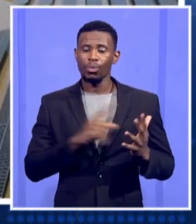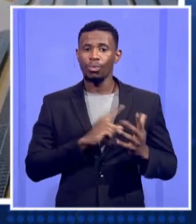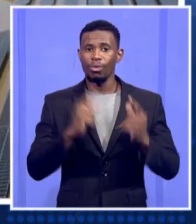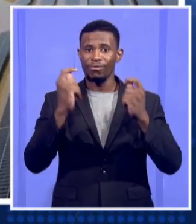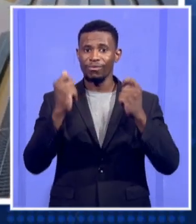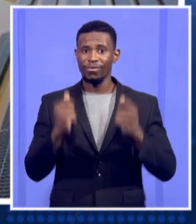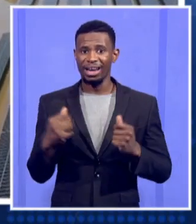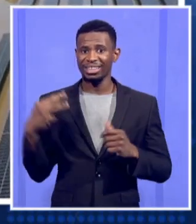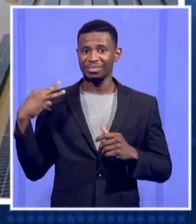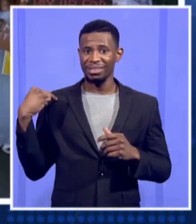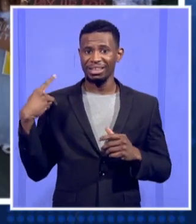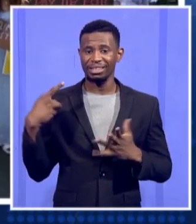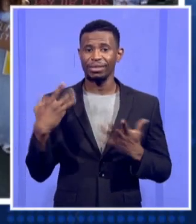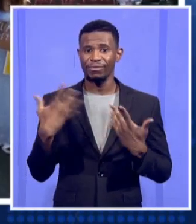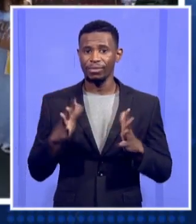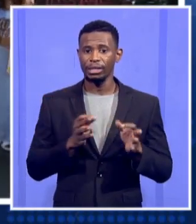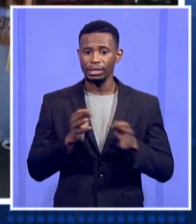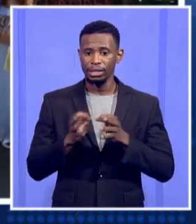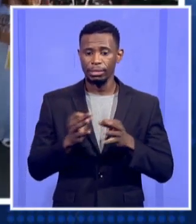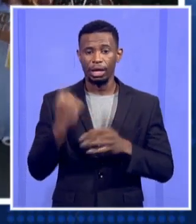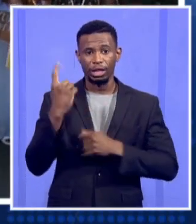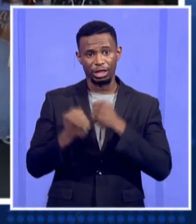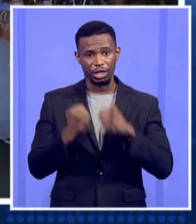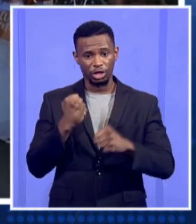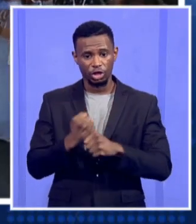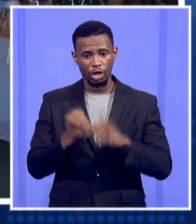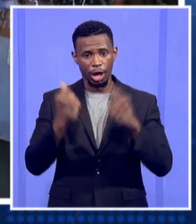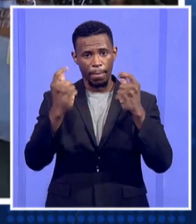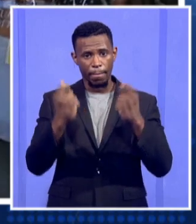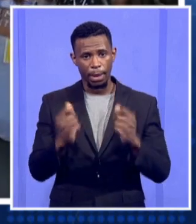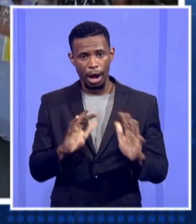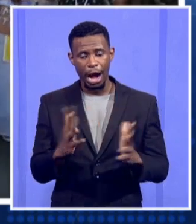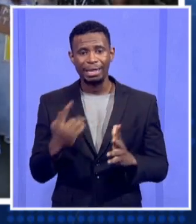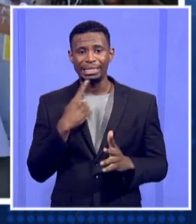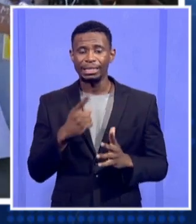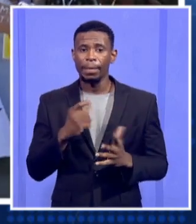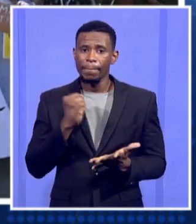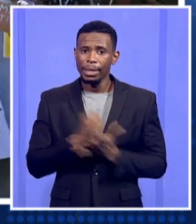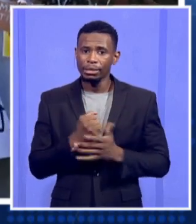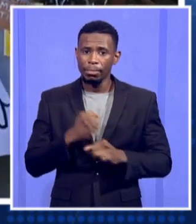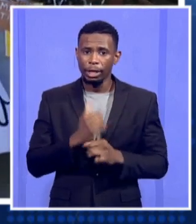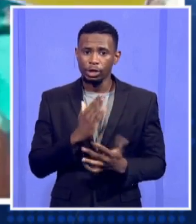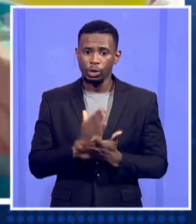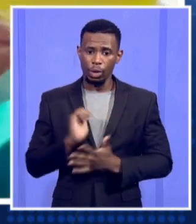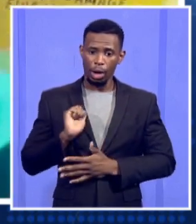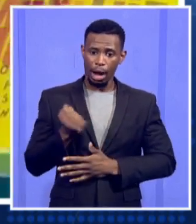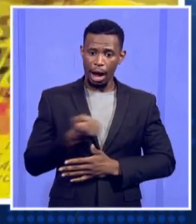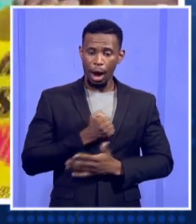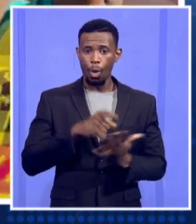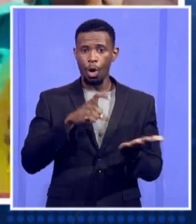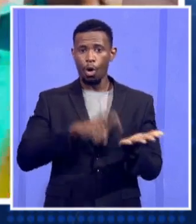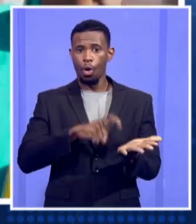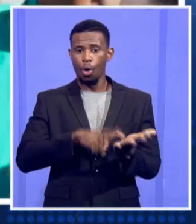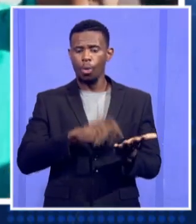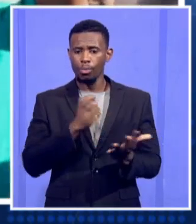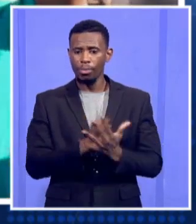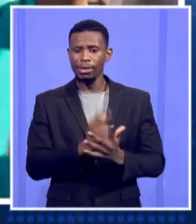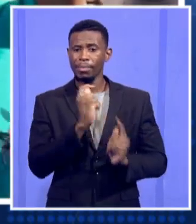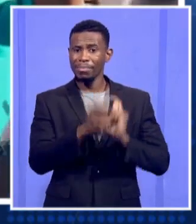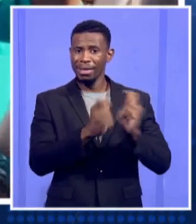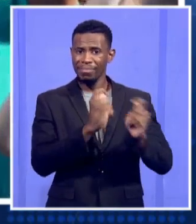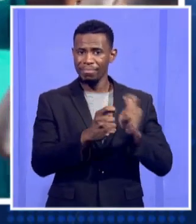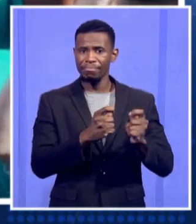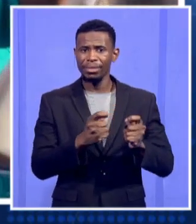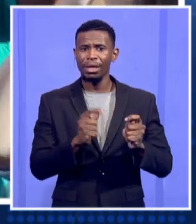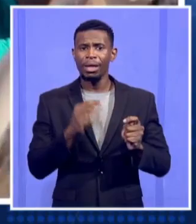the budget next year, that we really have to service our debt, and therefore you cannot continue to go and